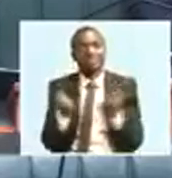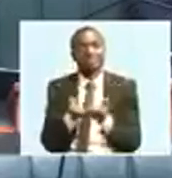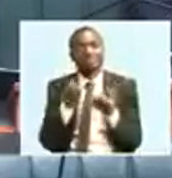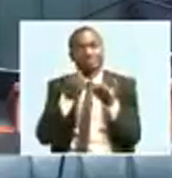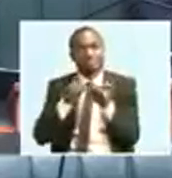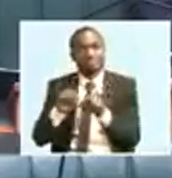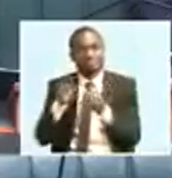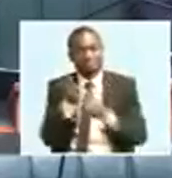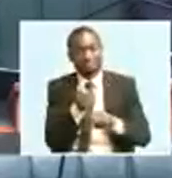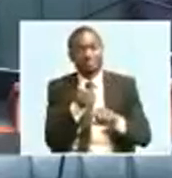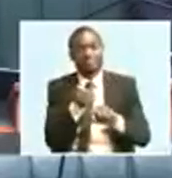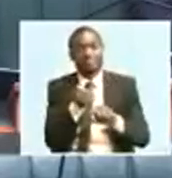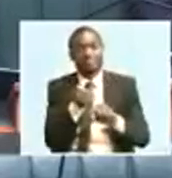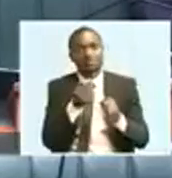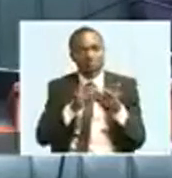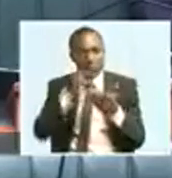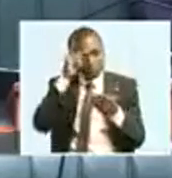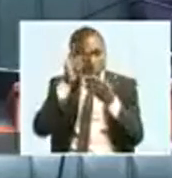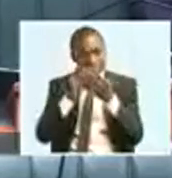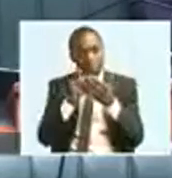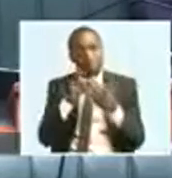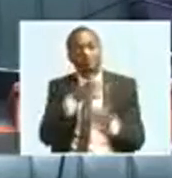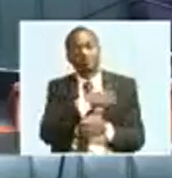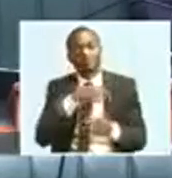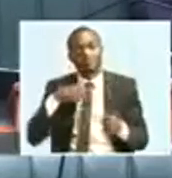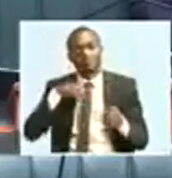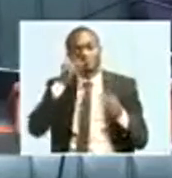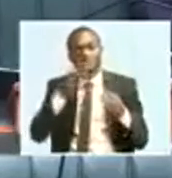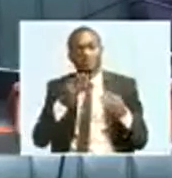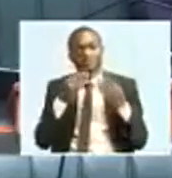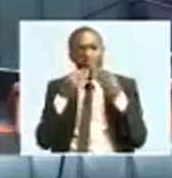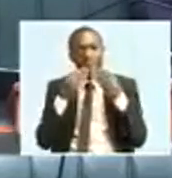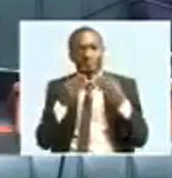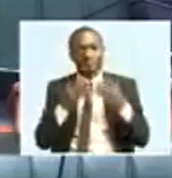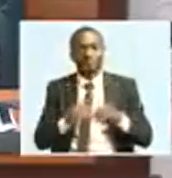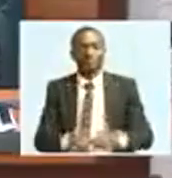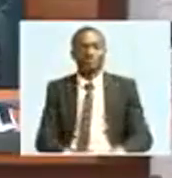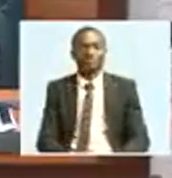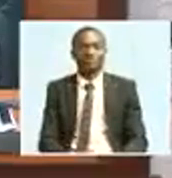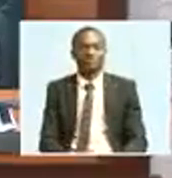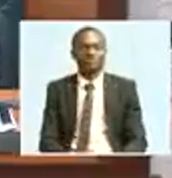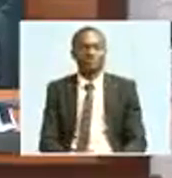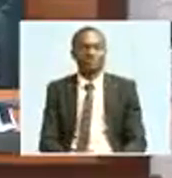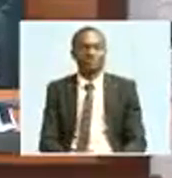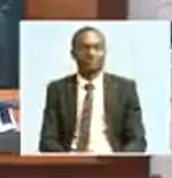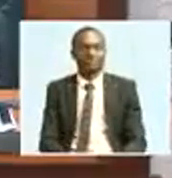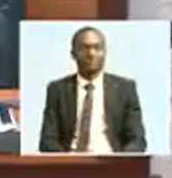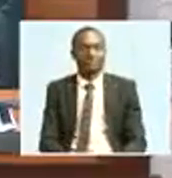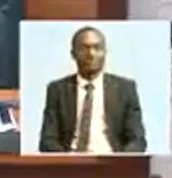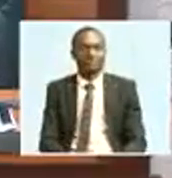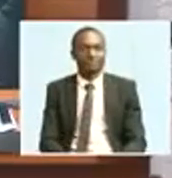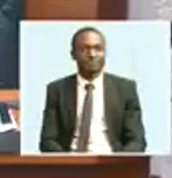the school-going children. Madam Speaker, I seek your further guidance. Thank you.